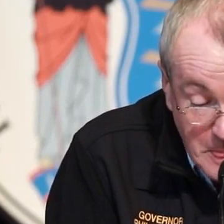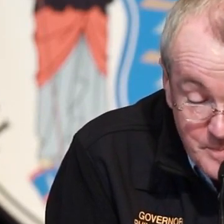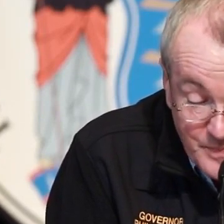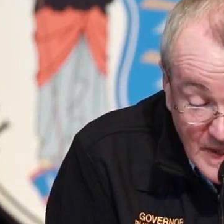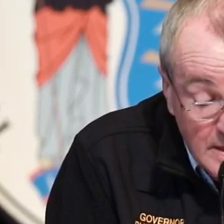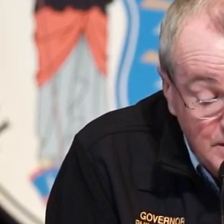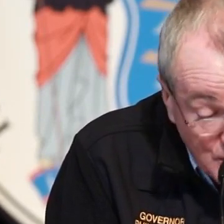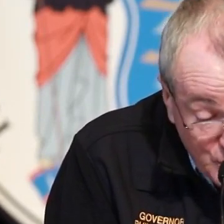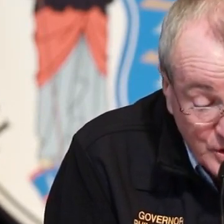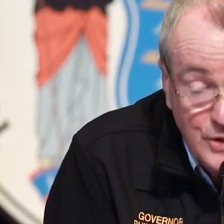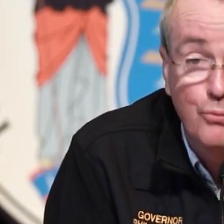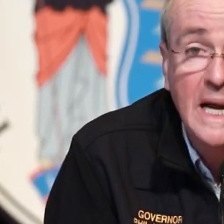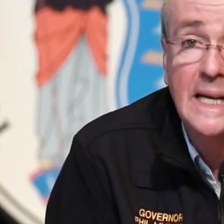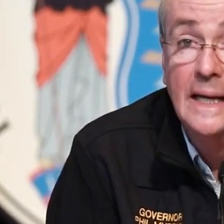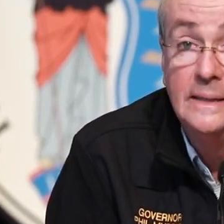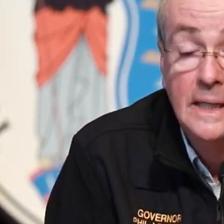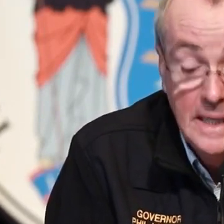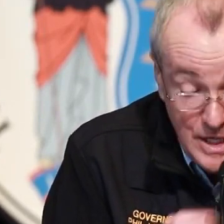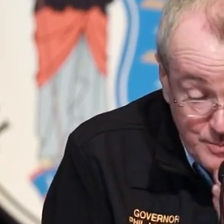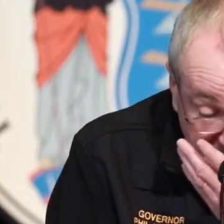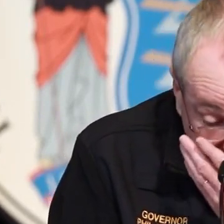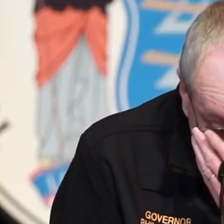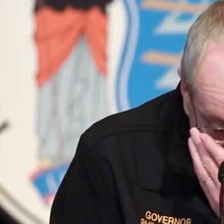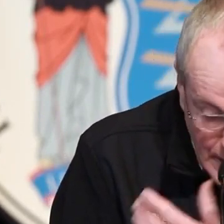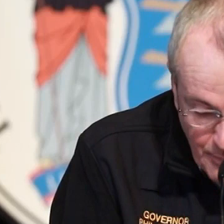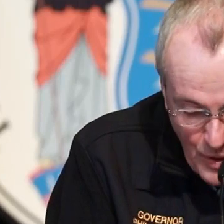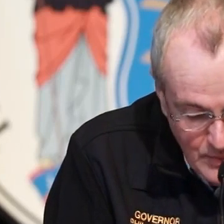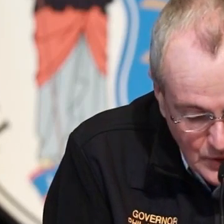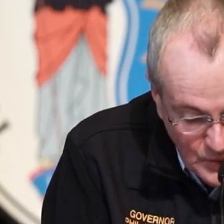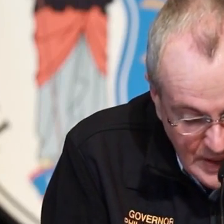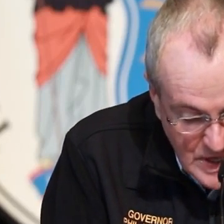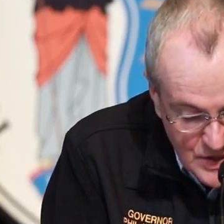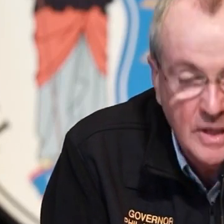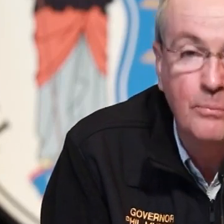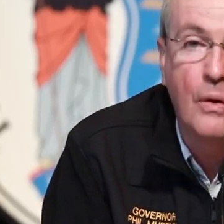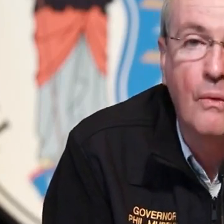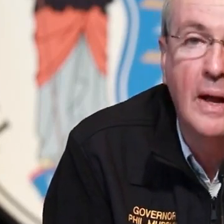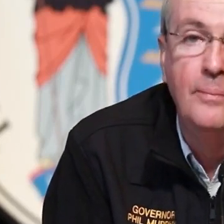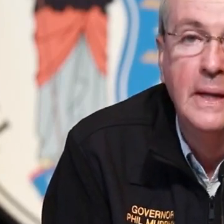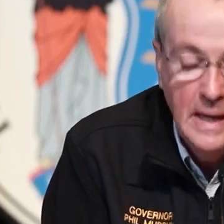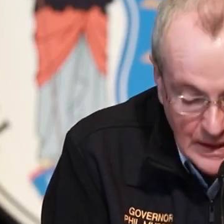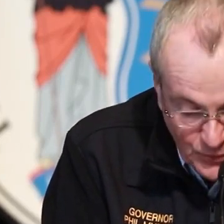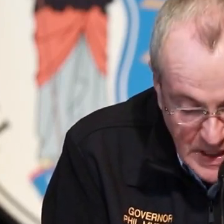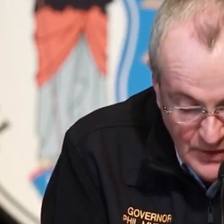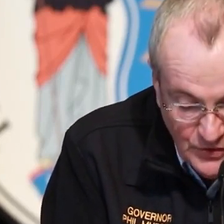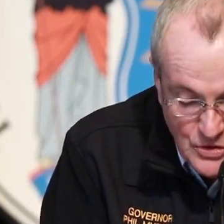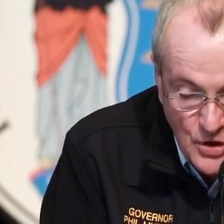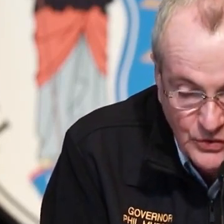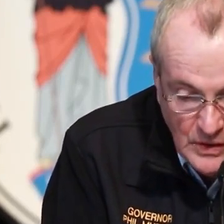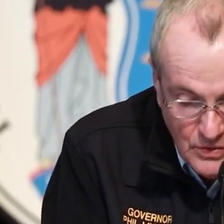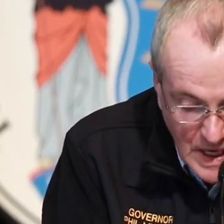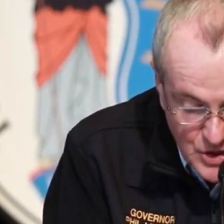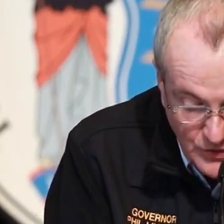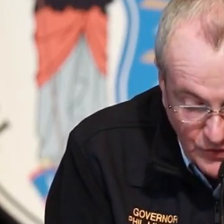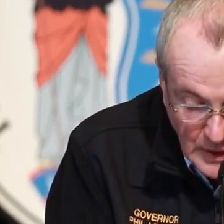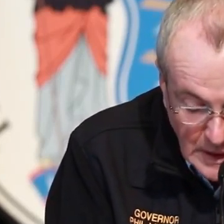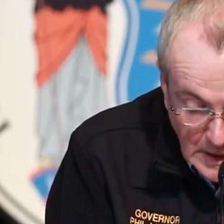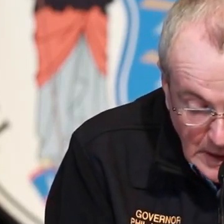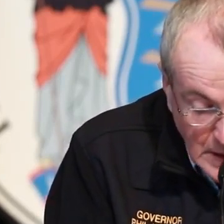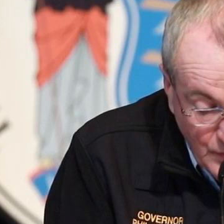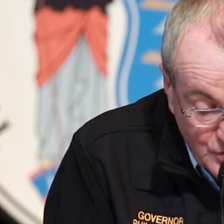covid19.nj.gov/testing. Additionally, Rite Aid is beginning an appointment-only testing program at 3 of its New Jersey